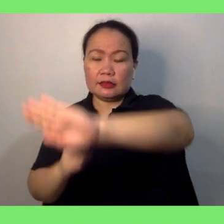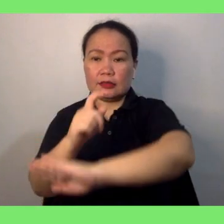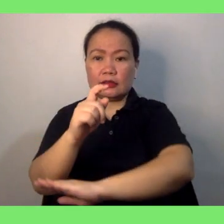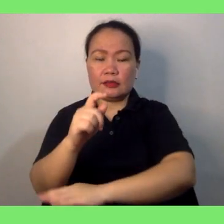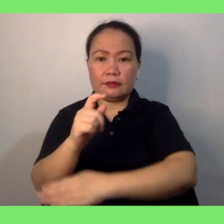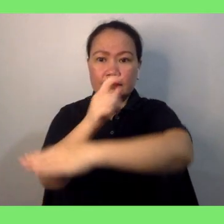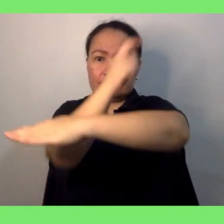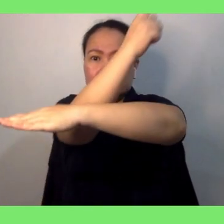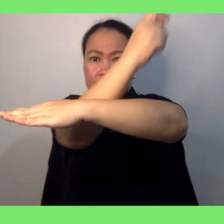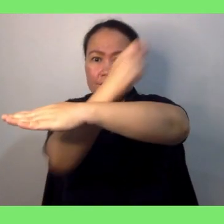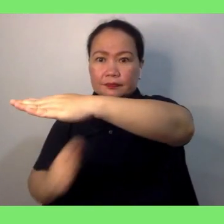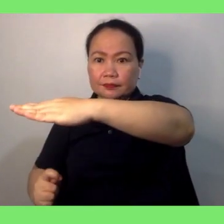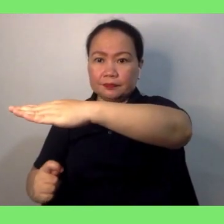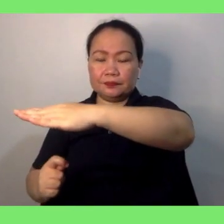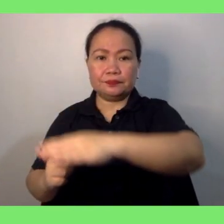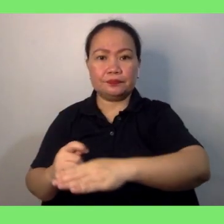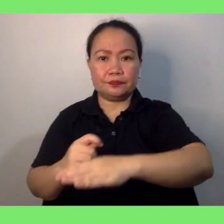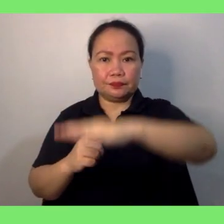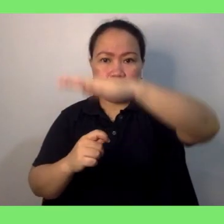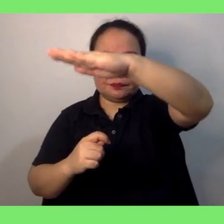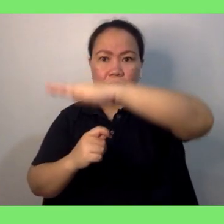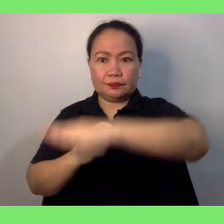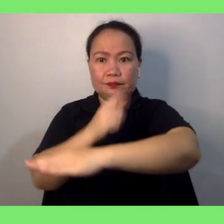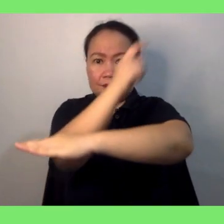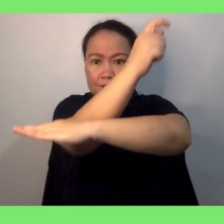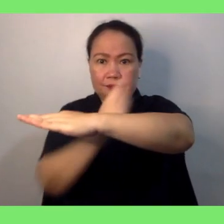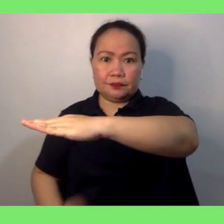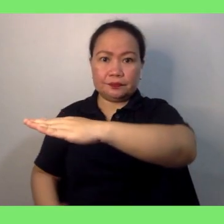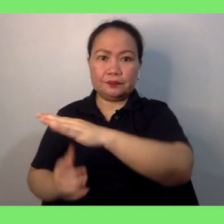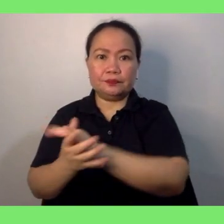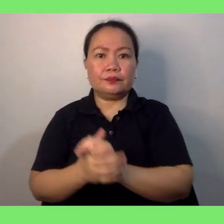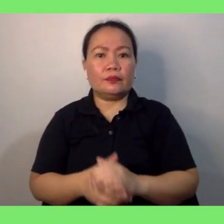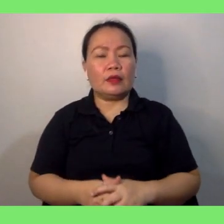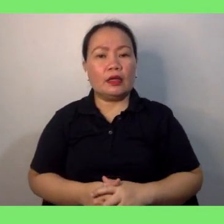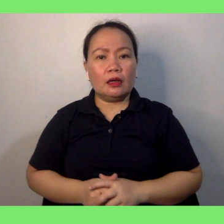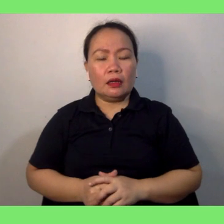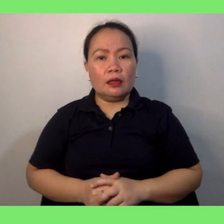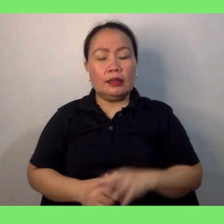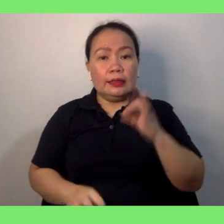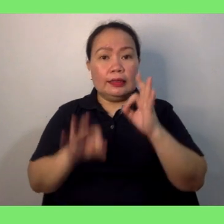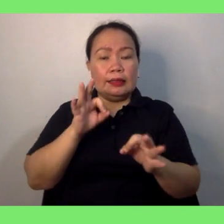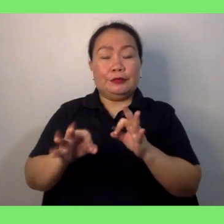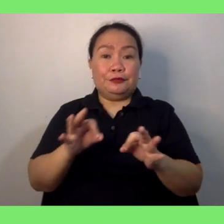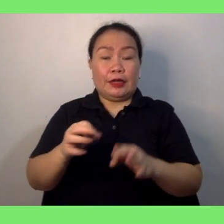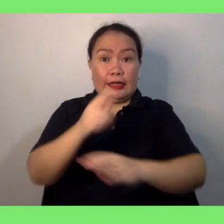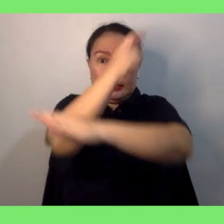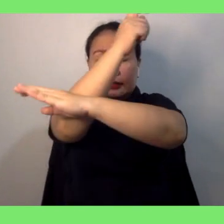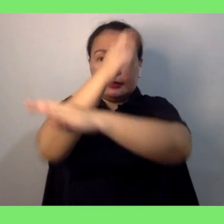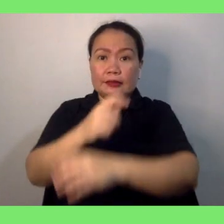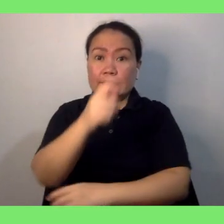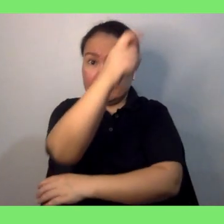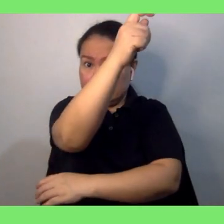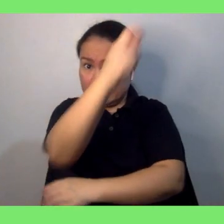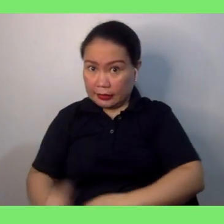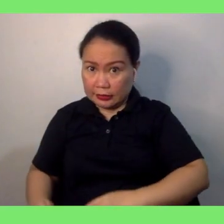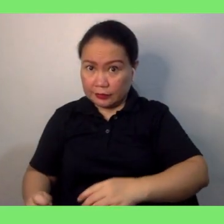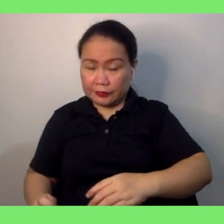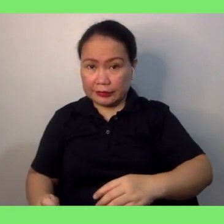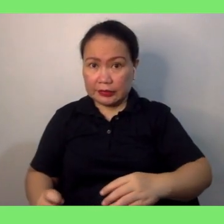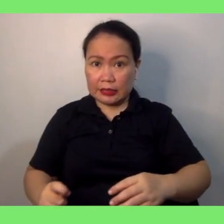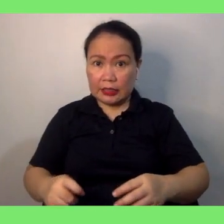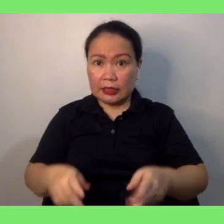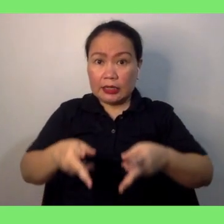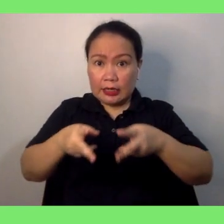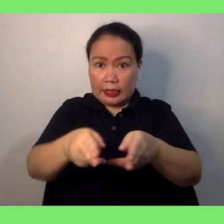ang kinat ng transversal mo ay parallel lines. Okay? So, kapag ang kinat ng transversal mo